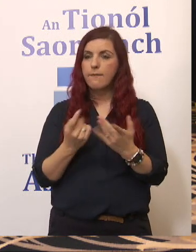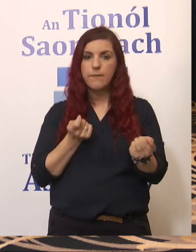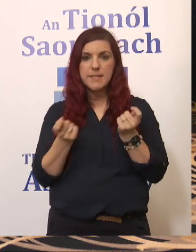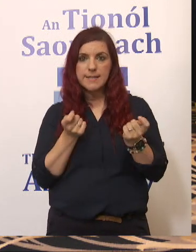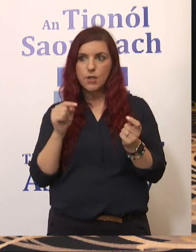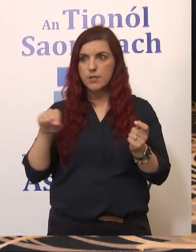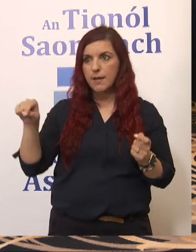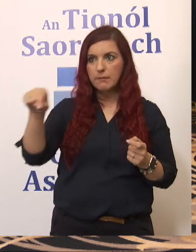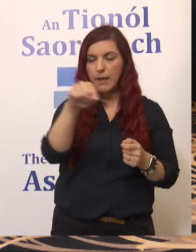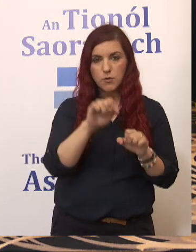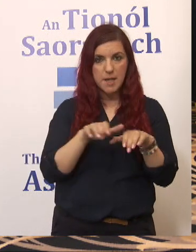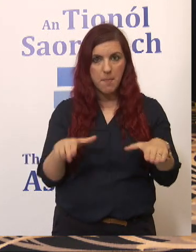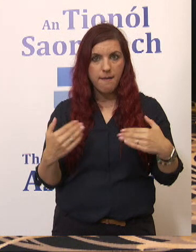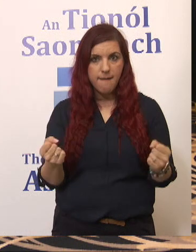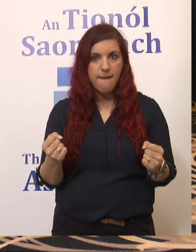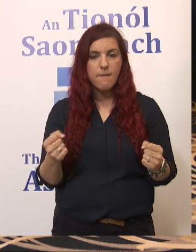phenomenal